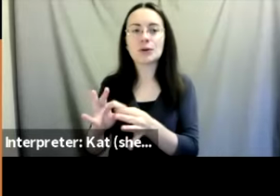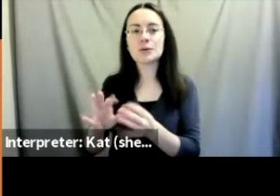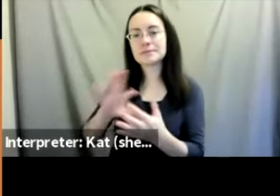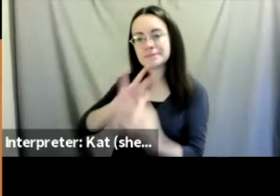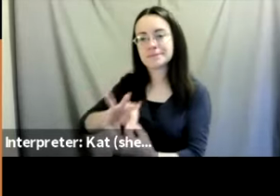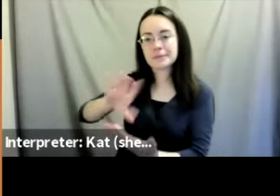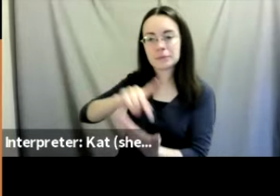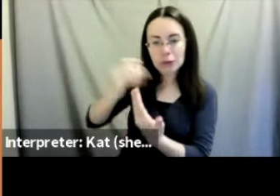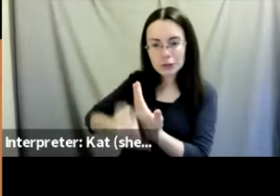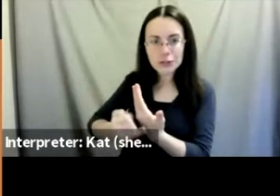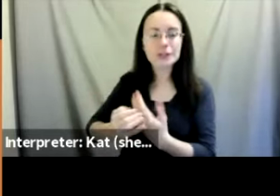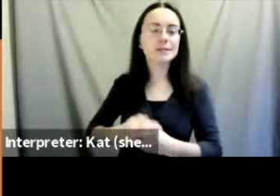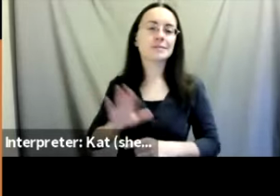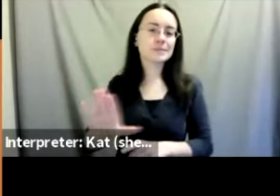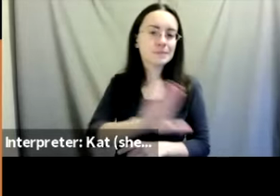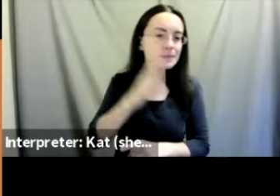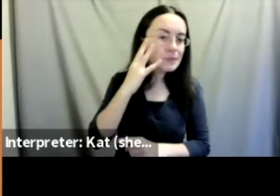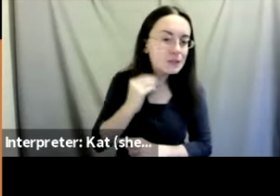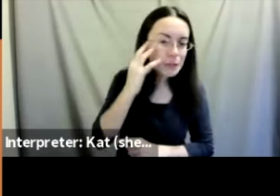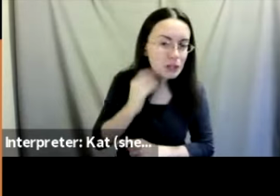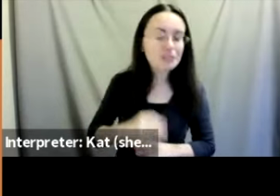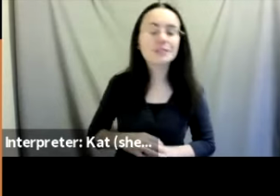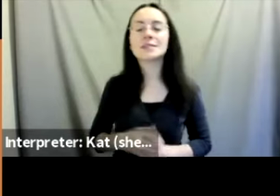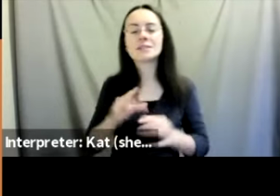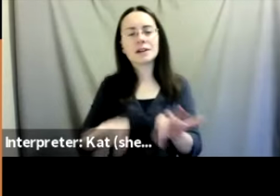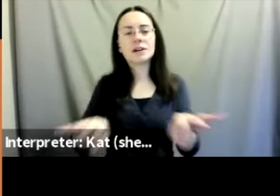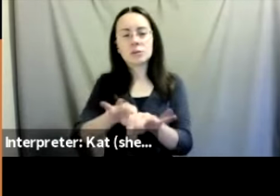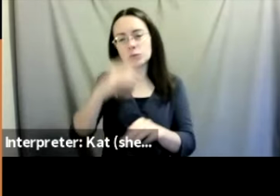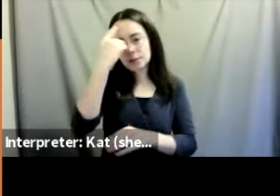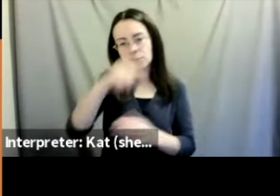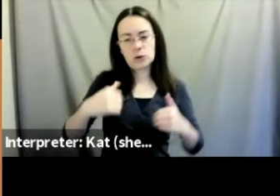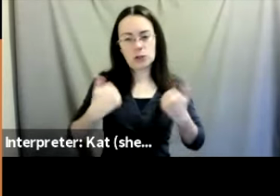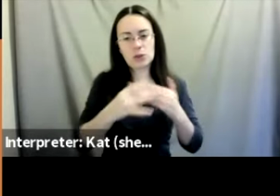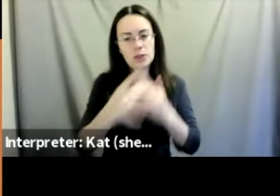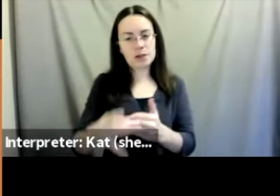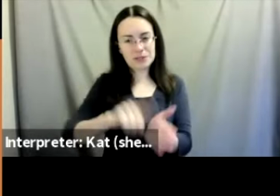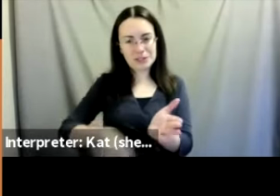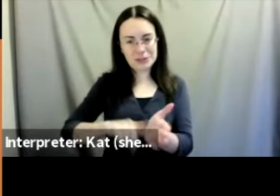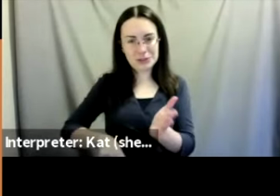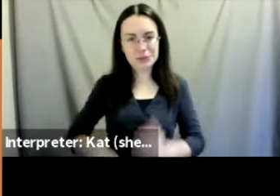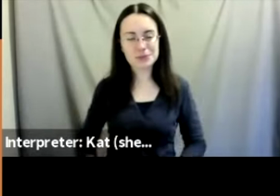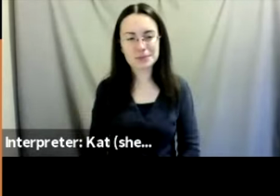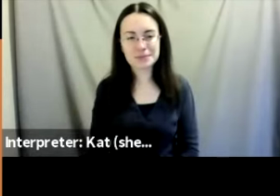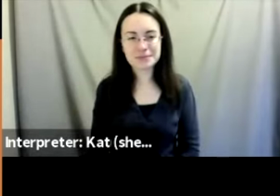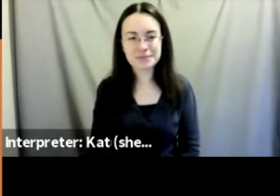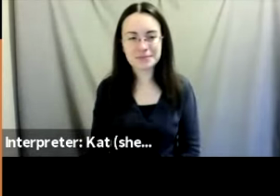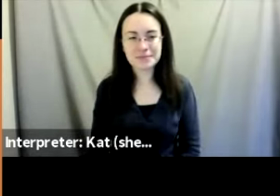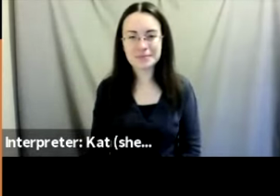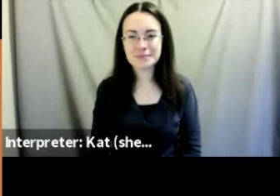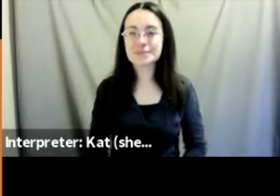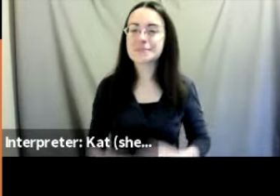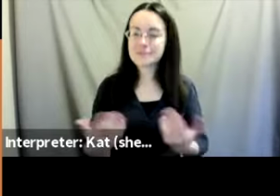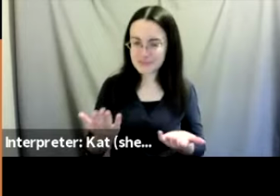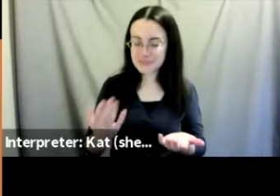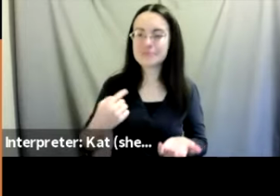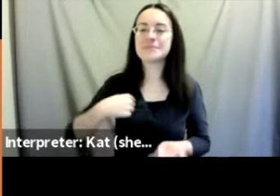the experience, and the importance of youth-led research. So we're going to ask a few questions,